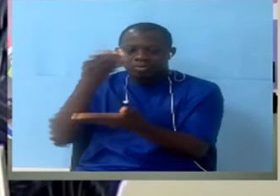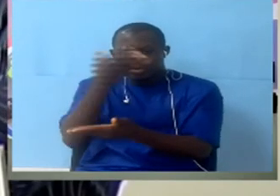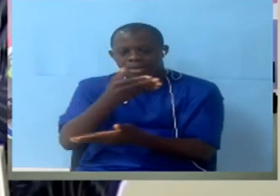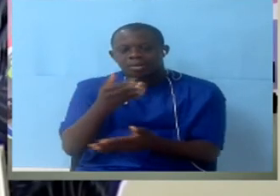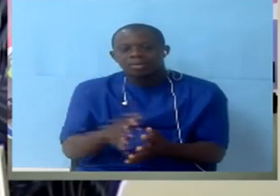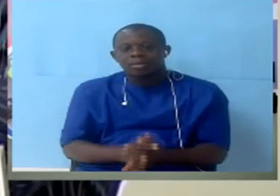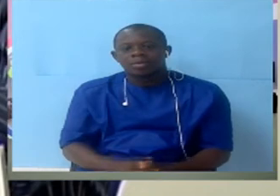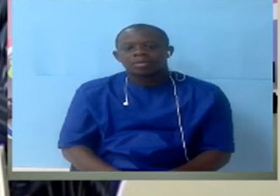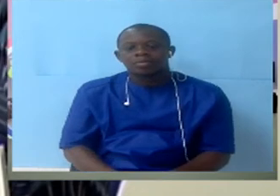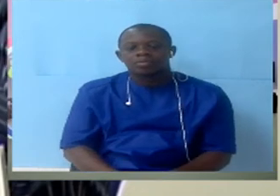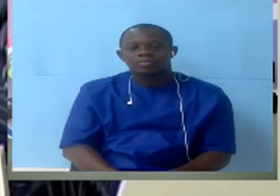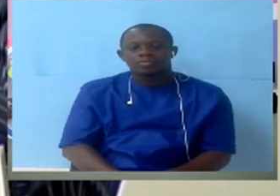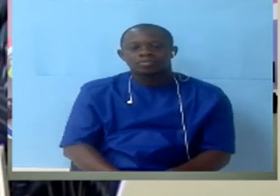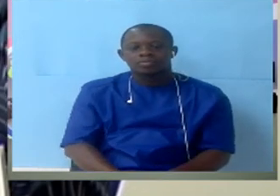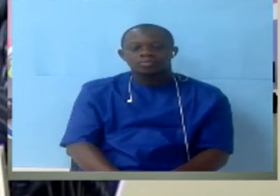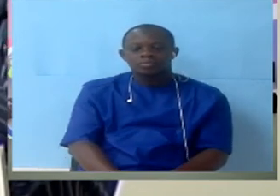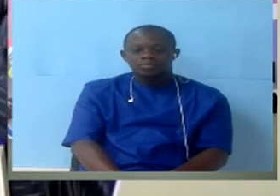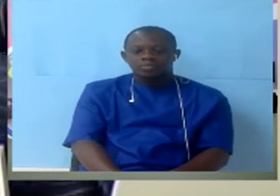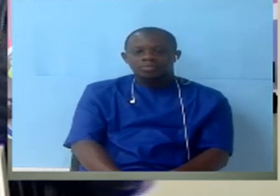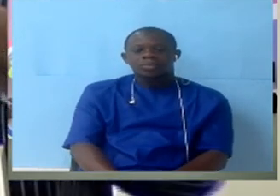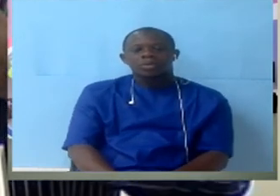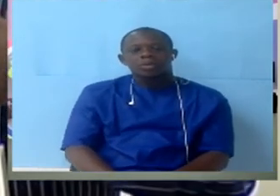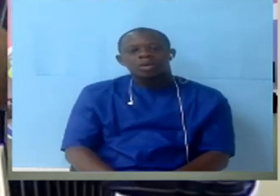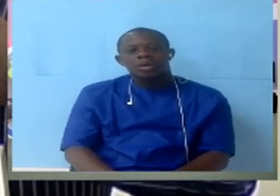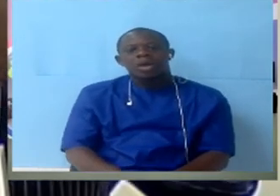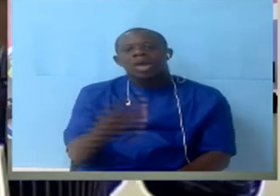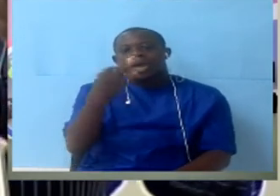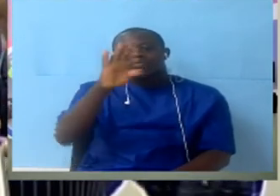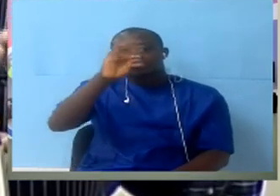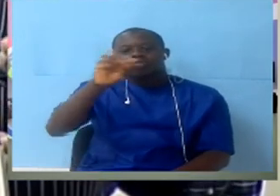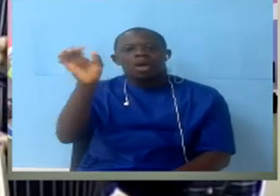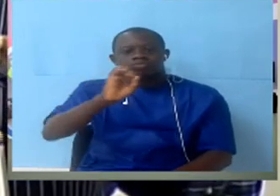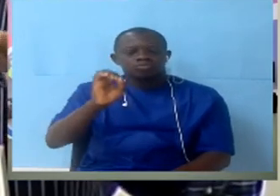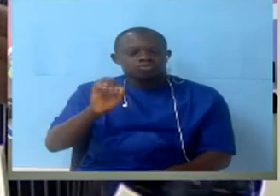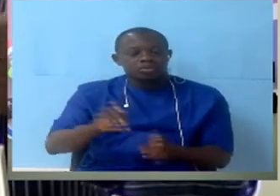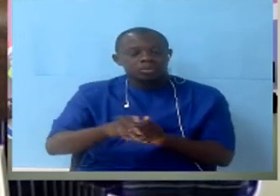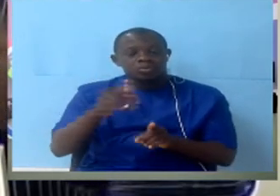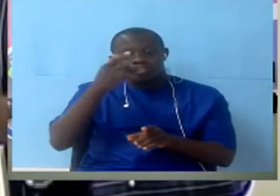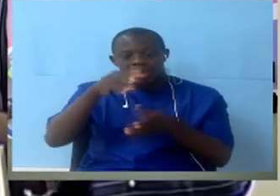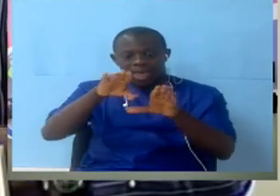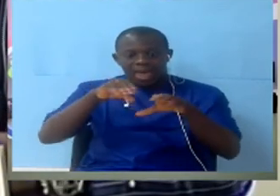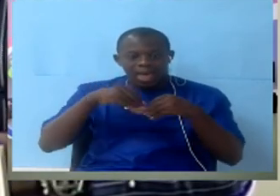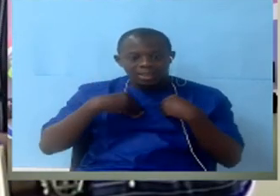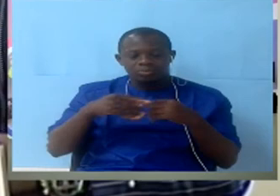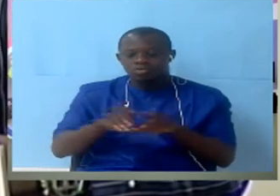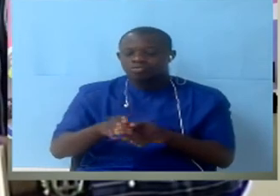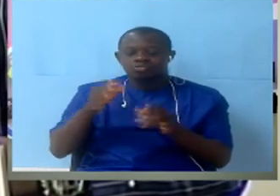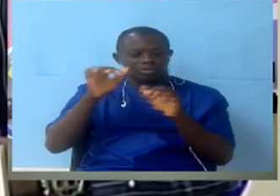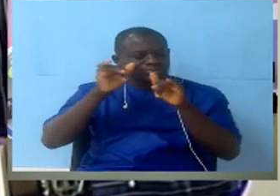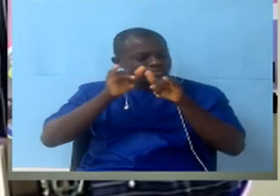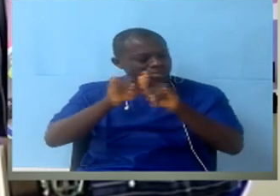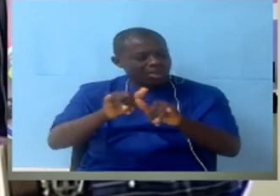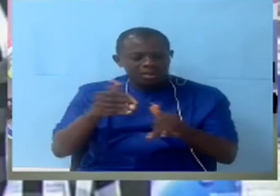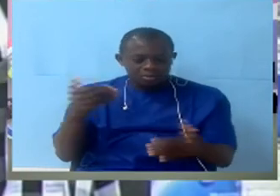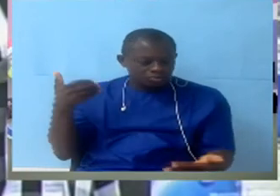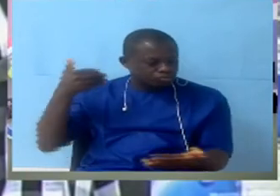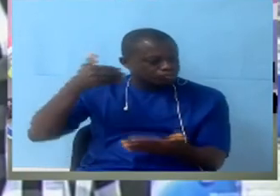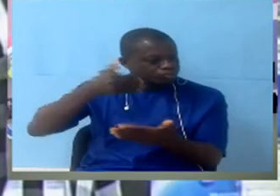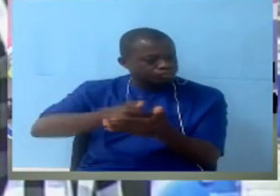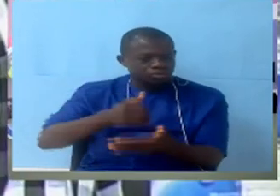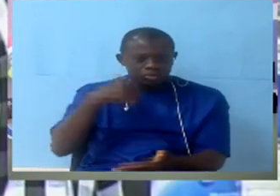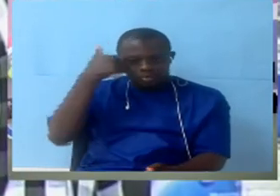do as we have agreed, we would be here until tomorrow. It is